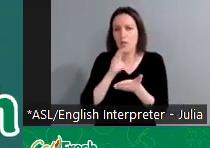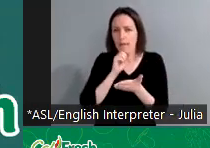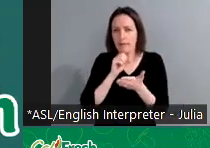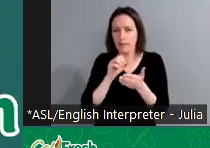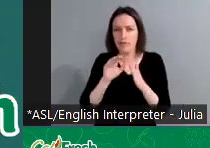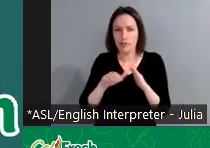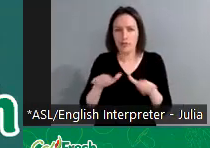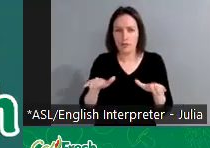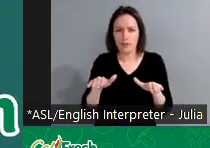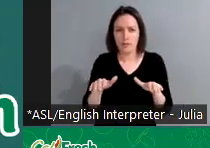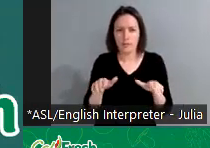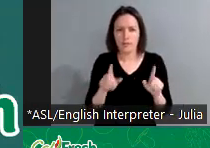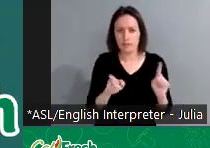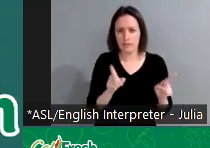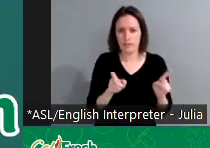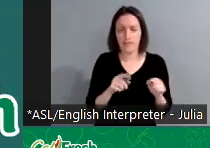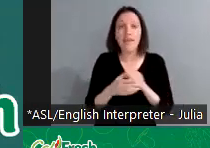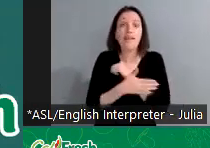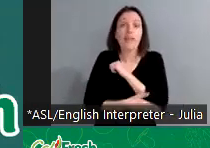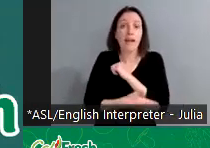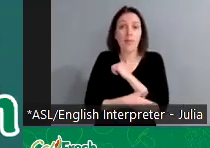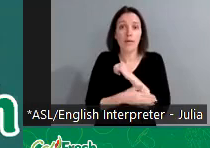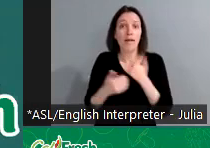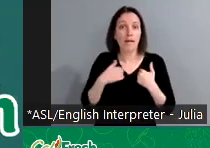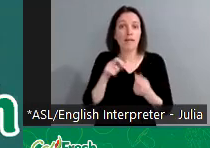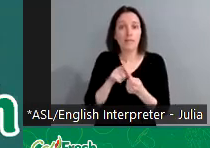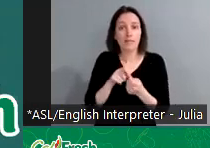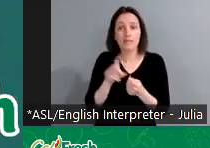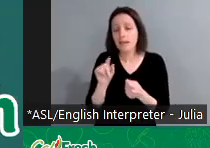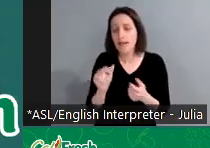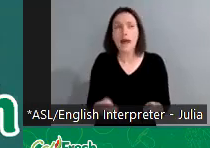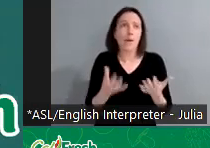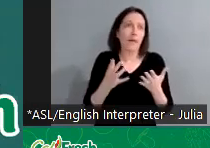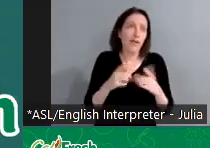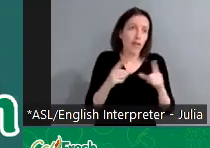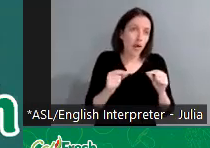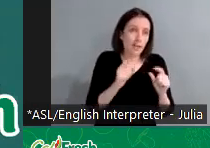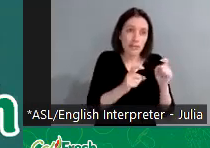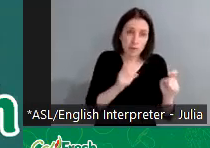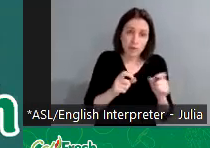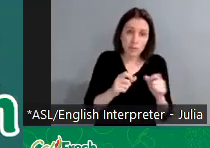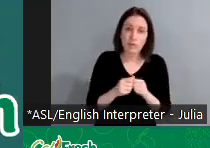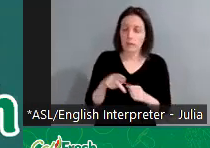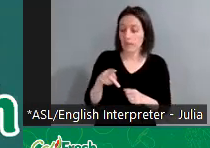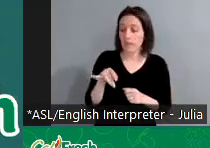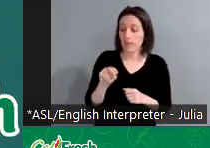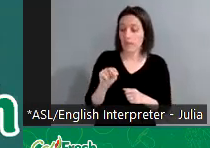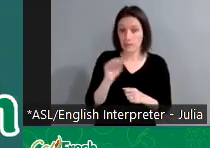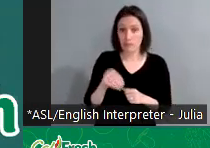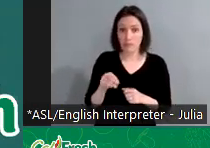also show county-specific data, the amount of cards issued, PIN rate, and benefits issued per